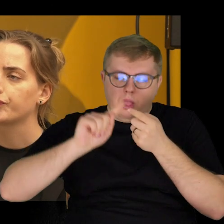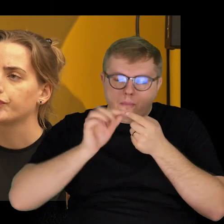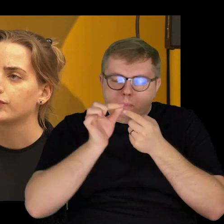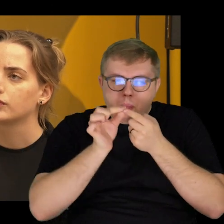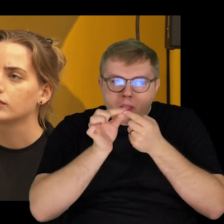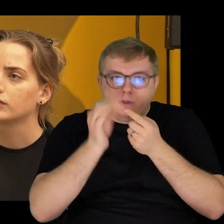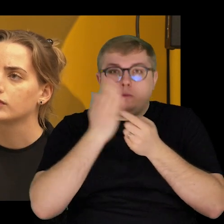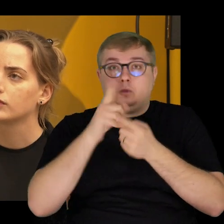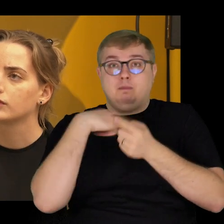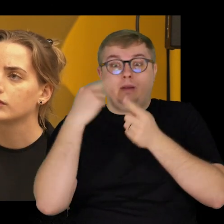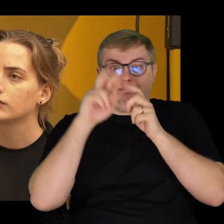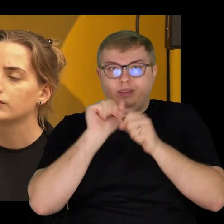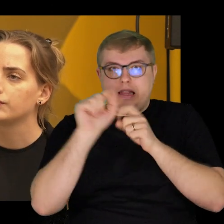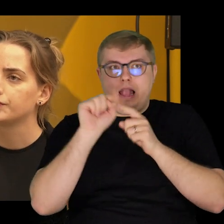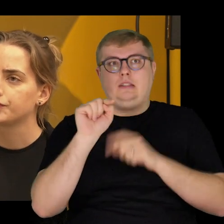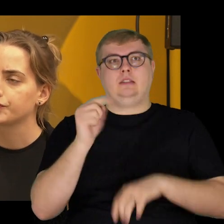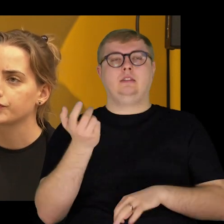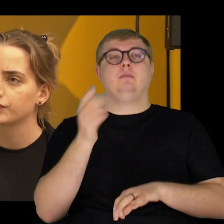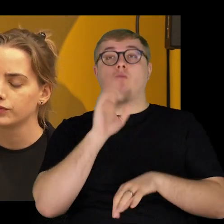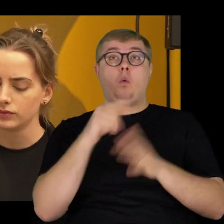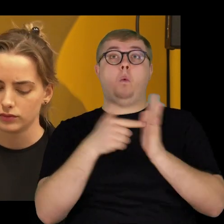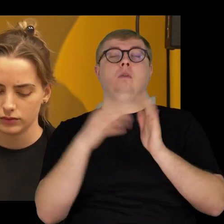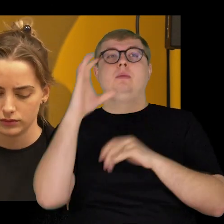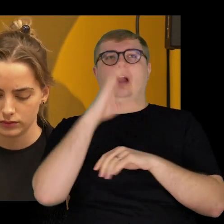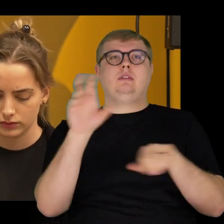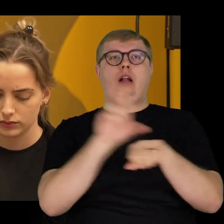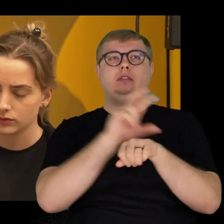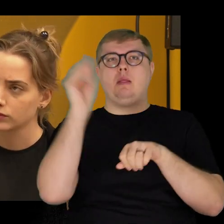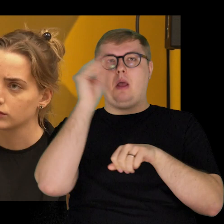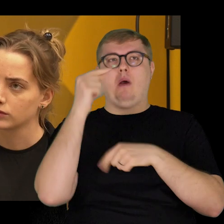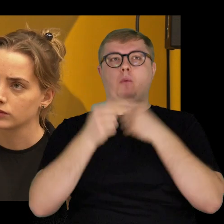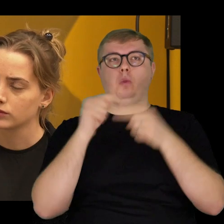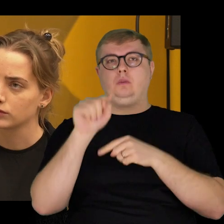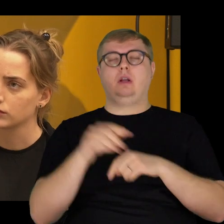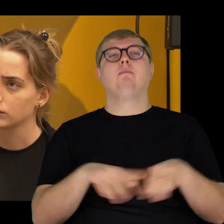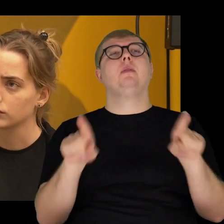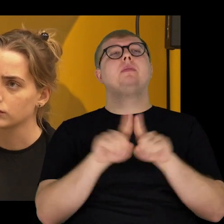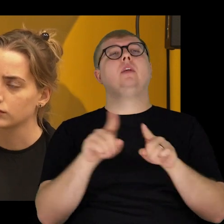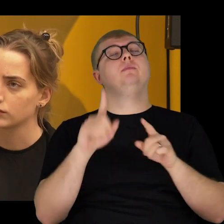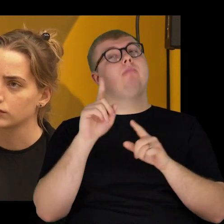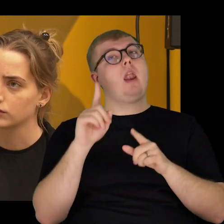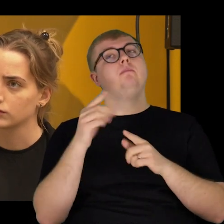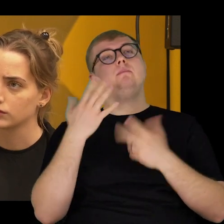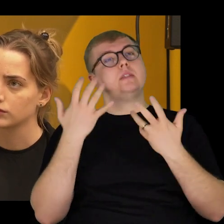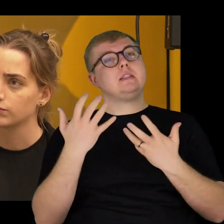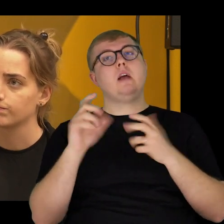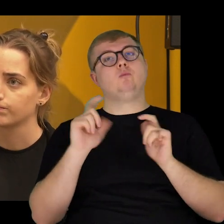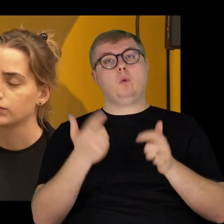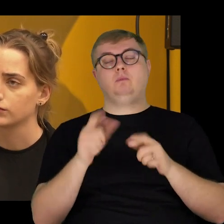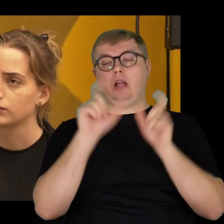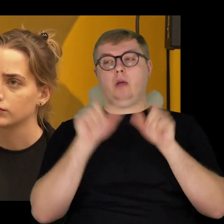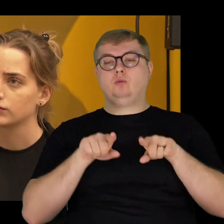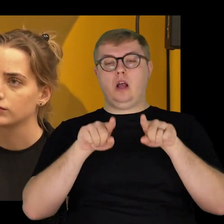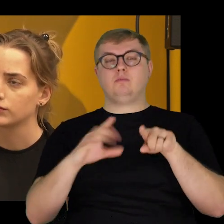the scientific production. But then there's also this desire to kind of keep up to date digitally, to try